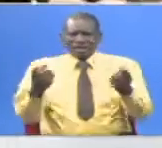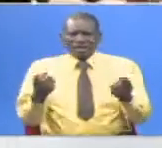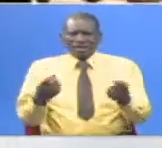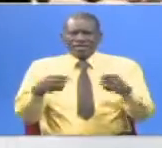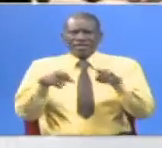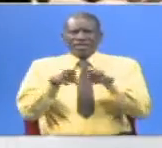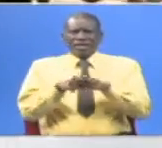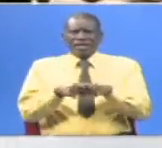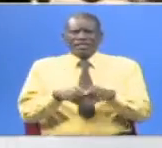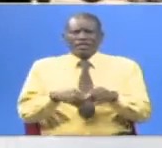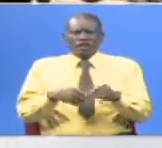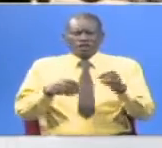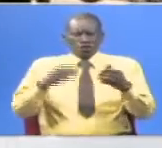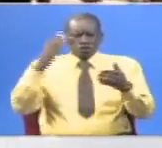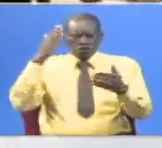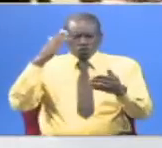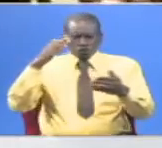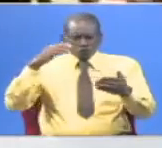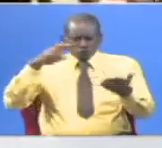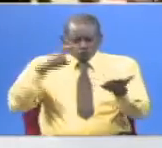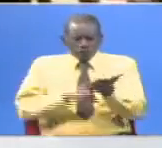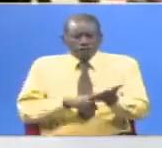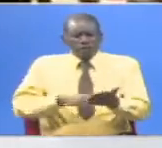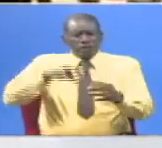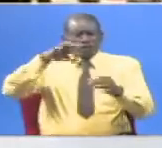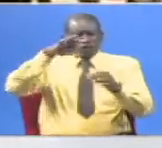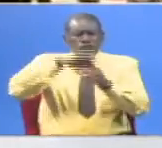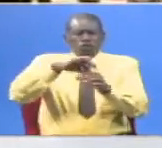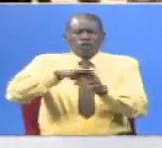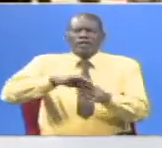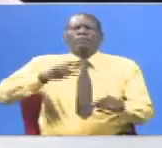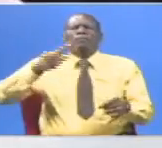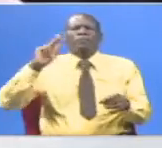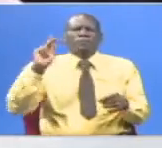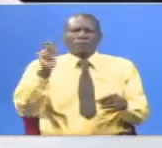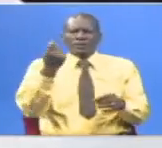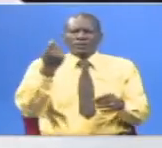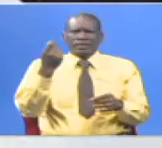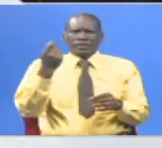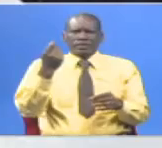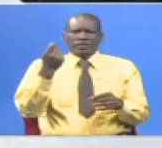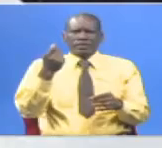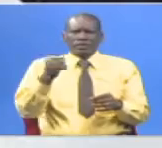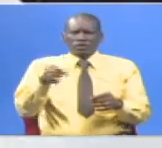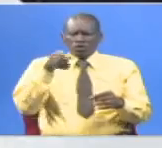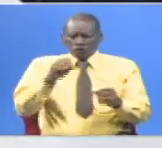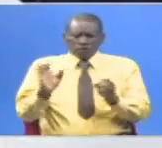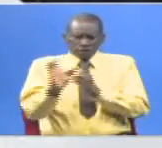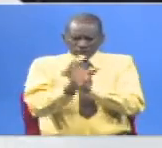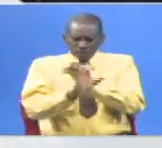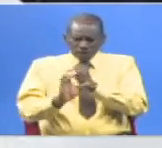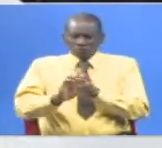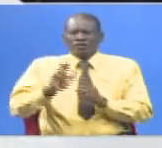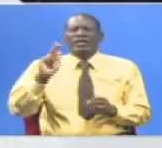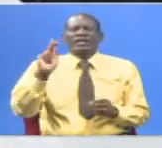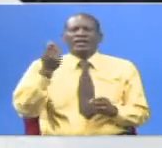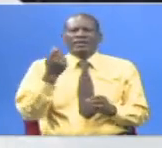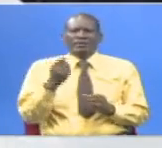as the duly elected President of the Republic of